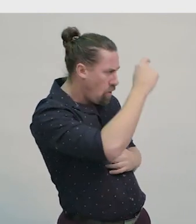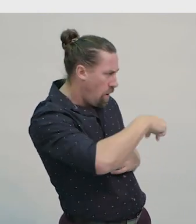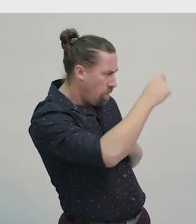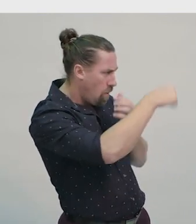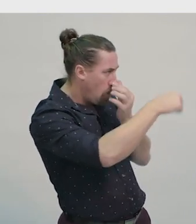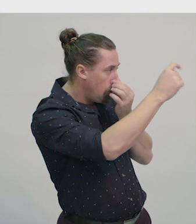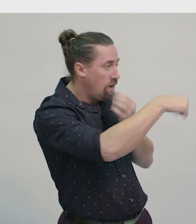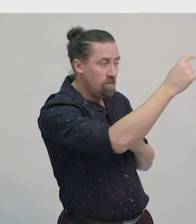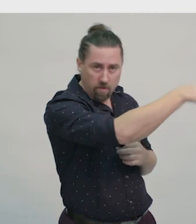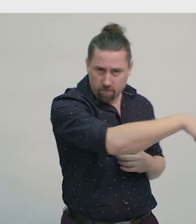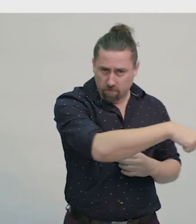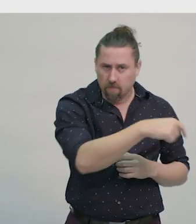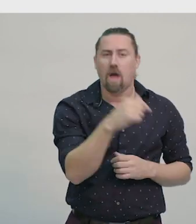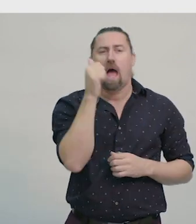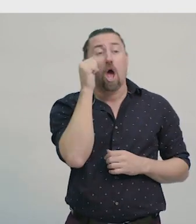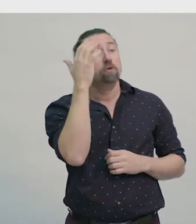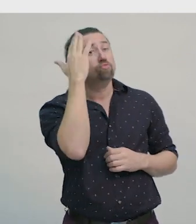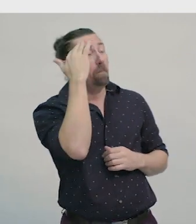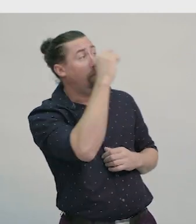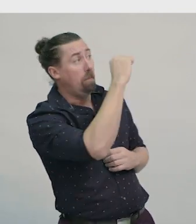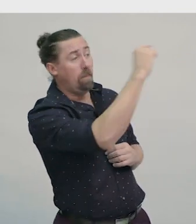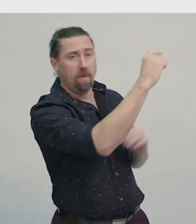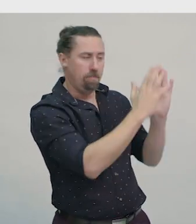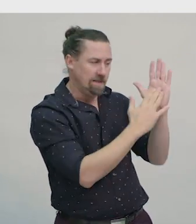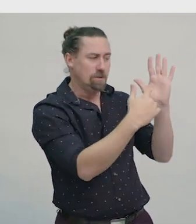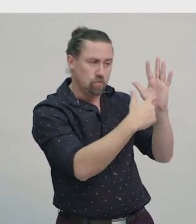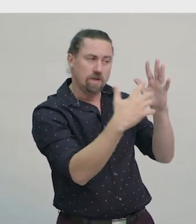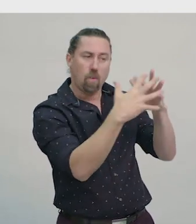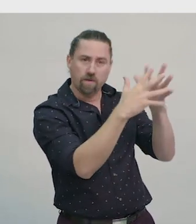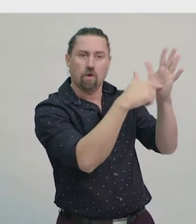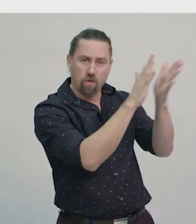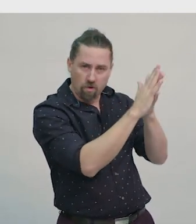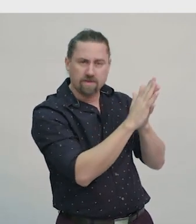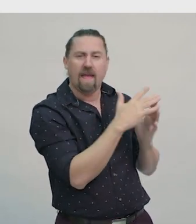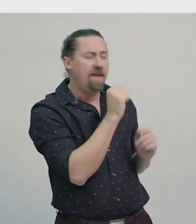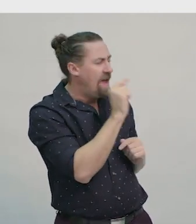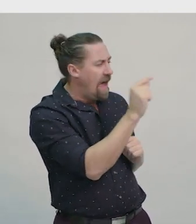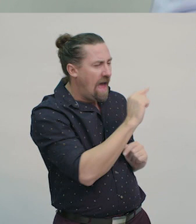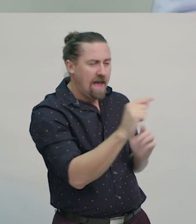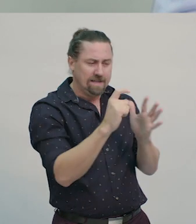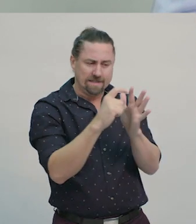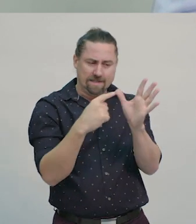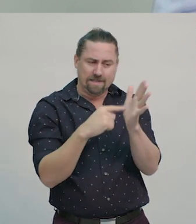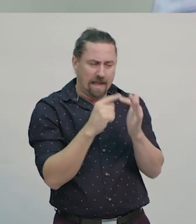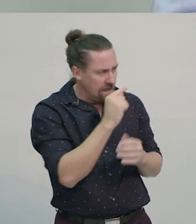down, the days of the week are at the top of each column and the dates go in each box of the calendar. It is really a great idea to